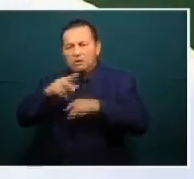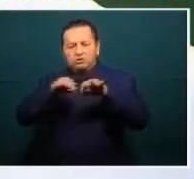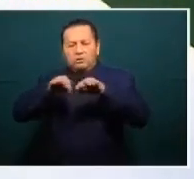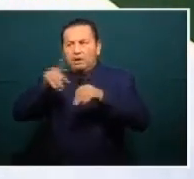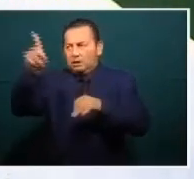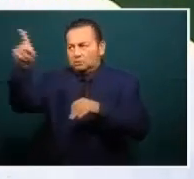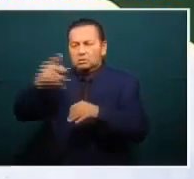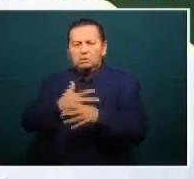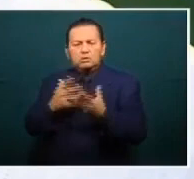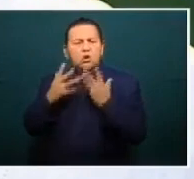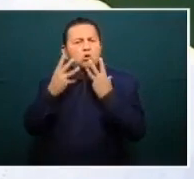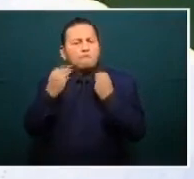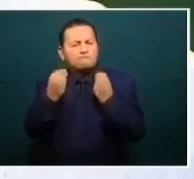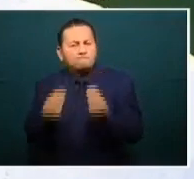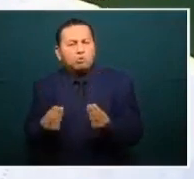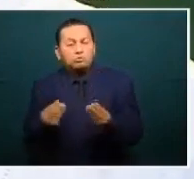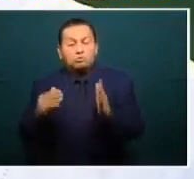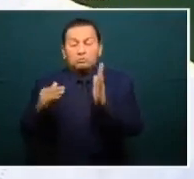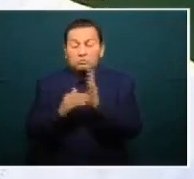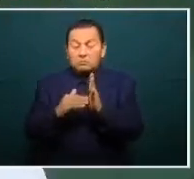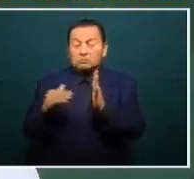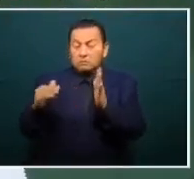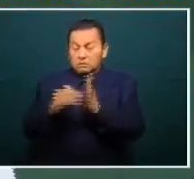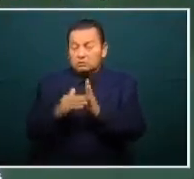ones that work and live in the U.S.,